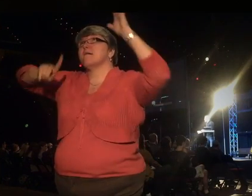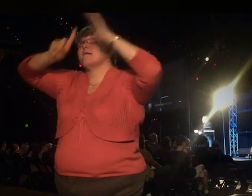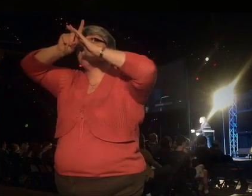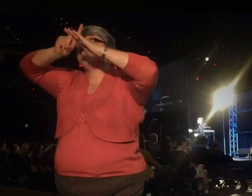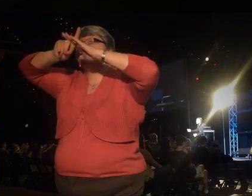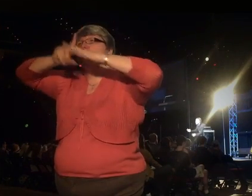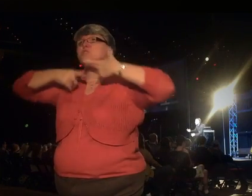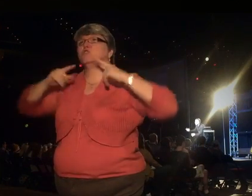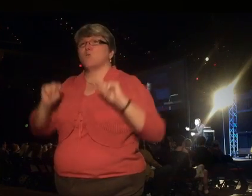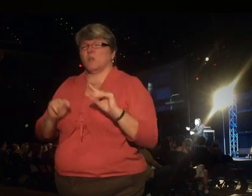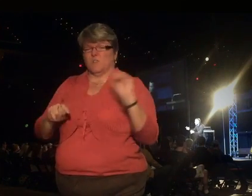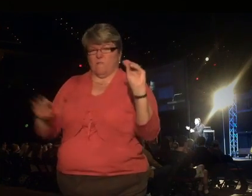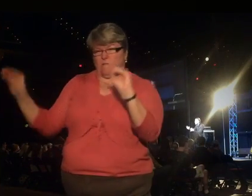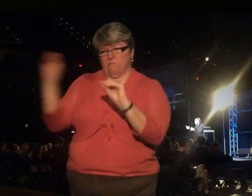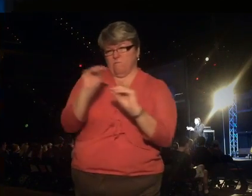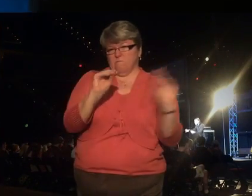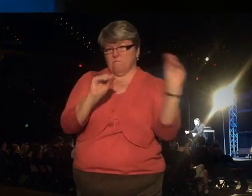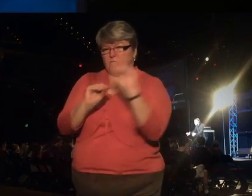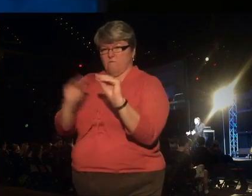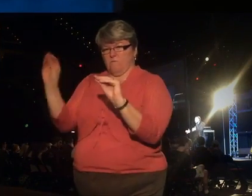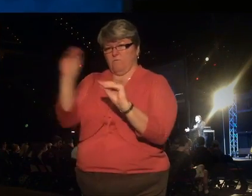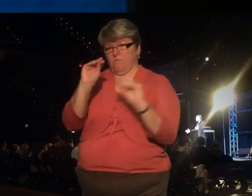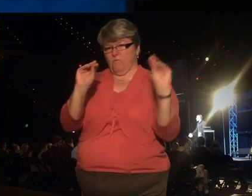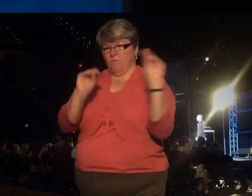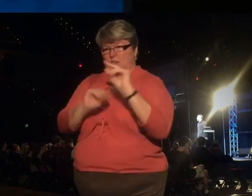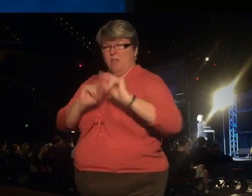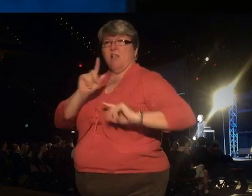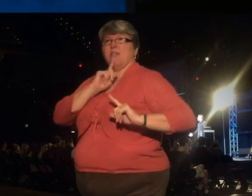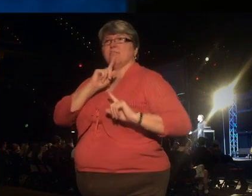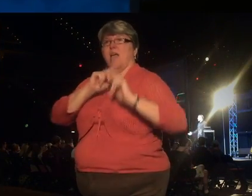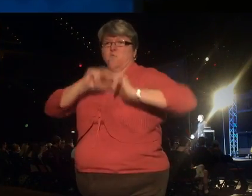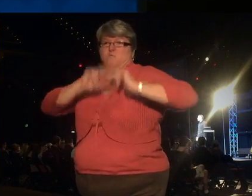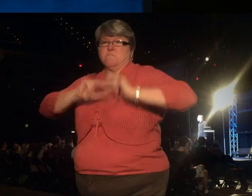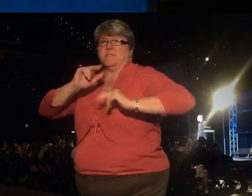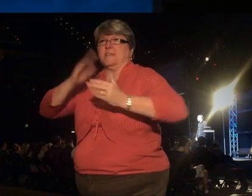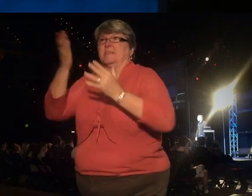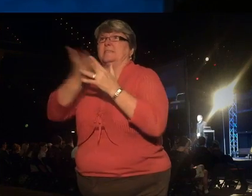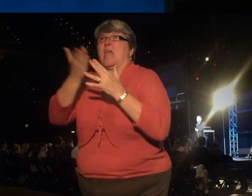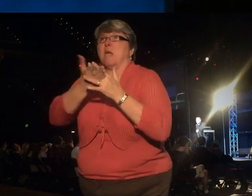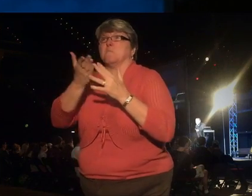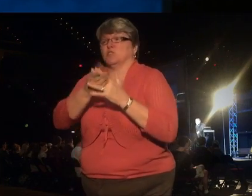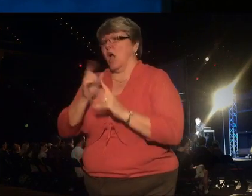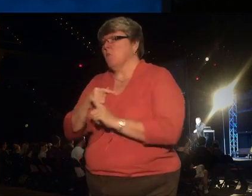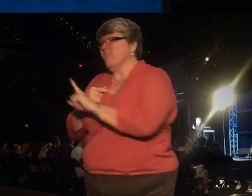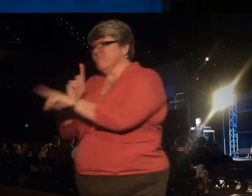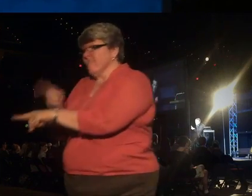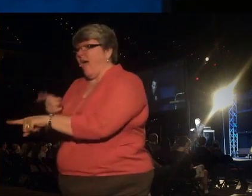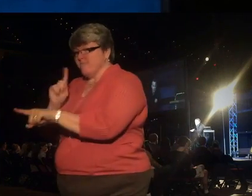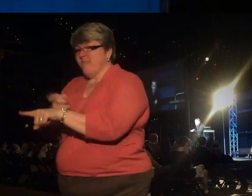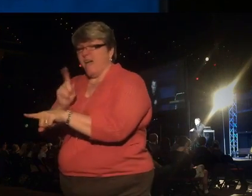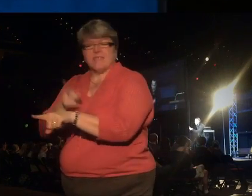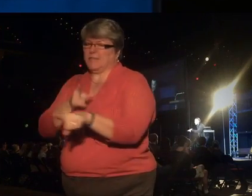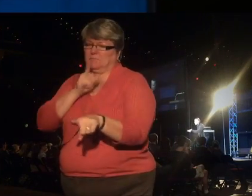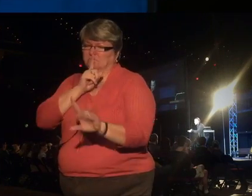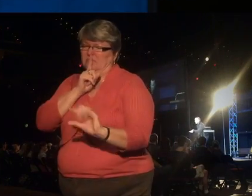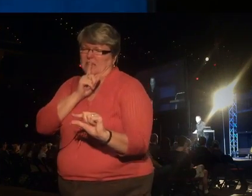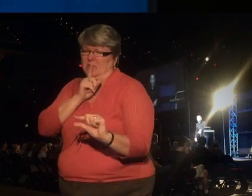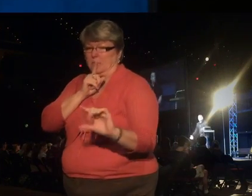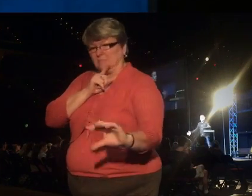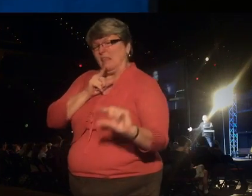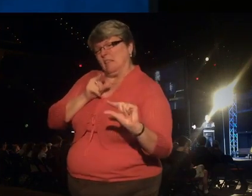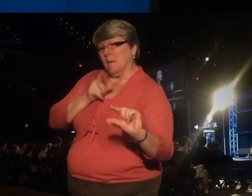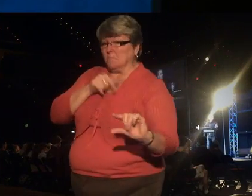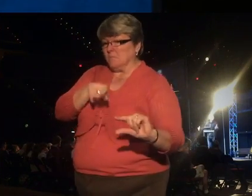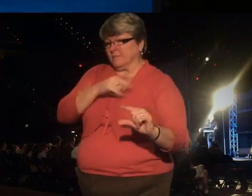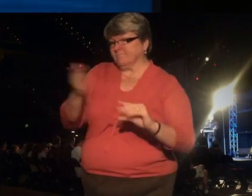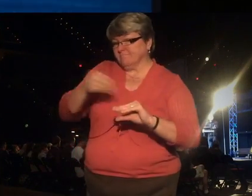we start to try to assemble the fantasy person like we're assembling a sandwich at Subway, right? Like, oh no, less of that. Oh, I want him to have a lot of that. And I want him